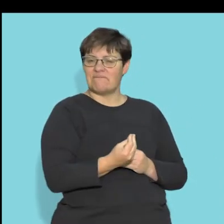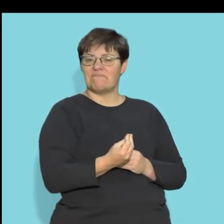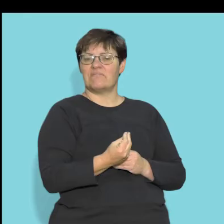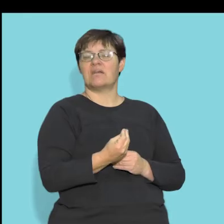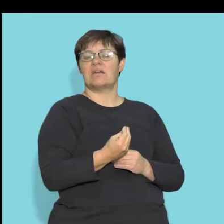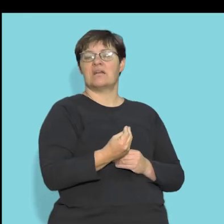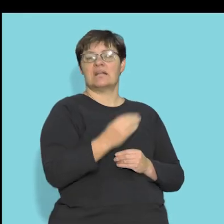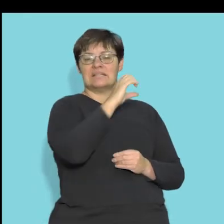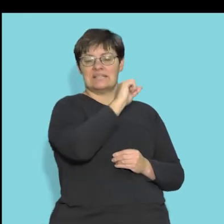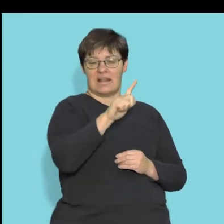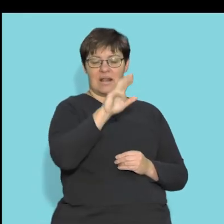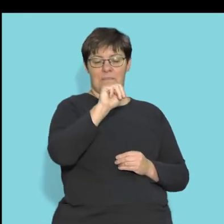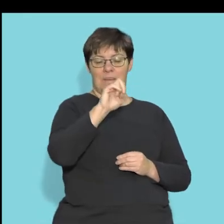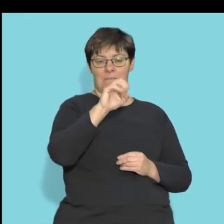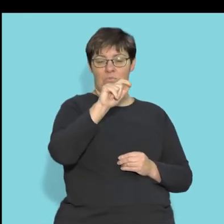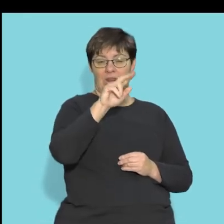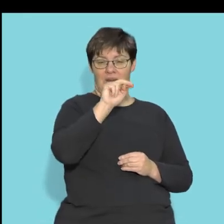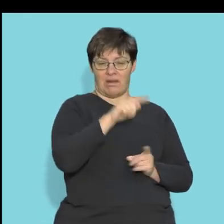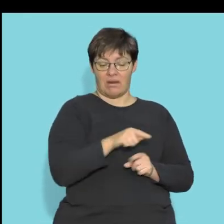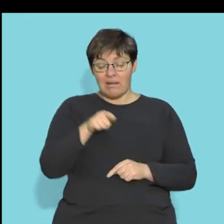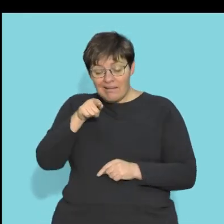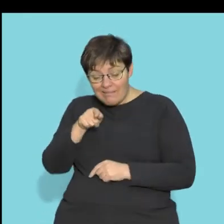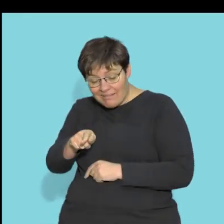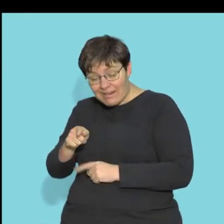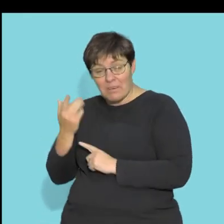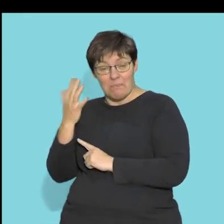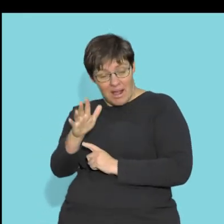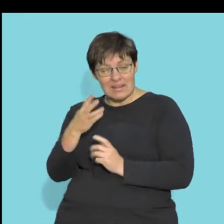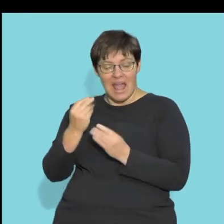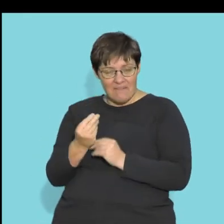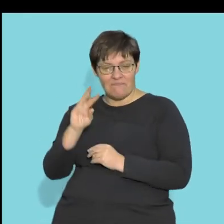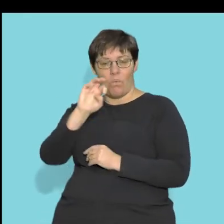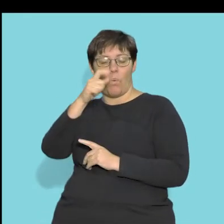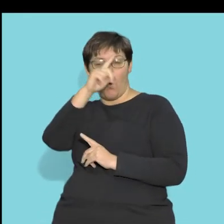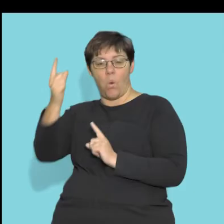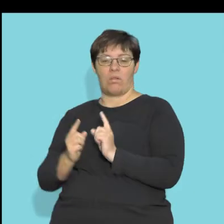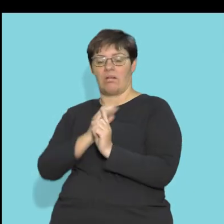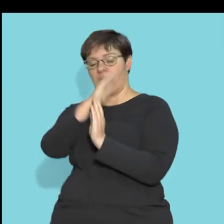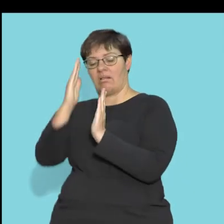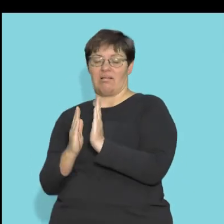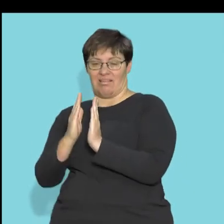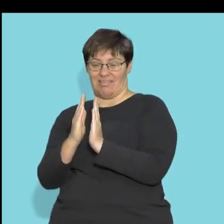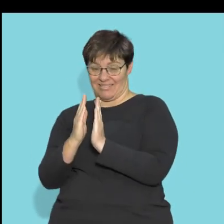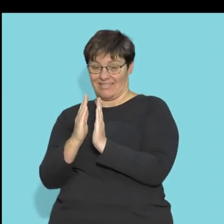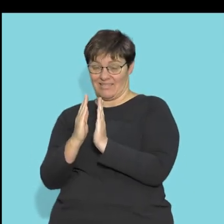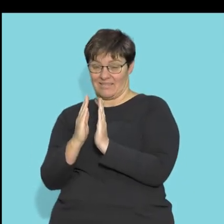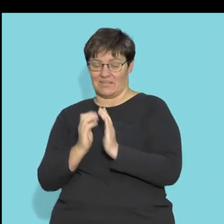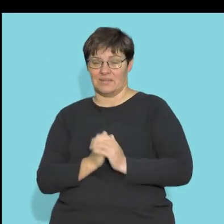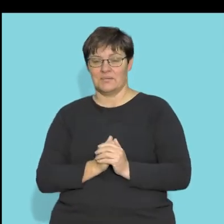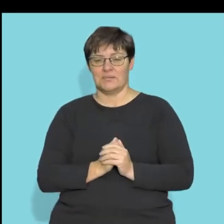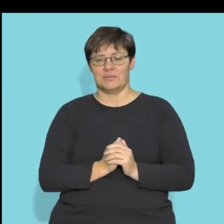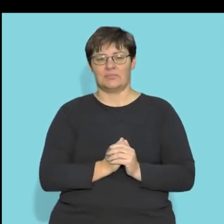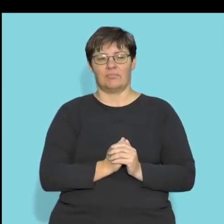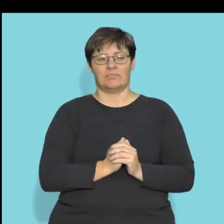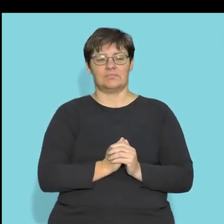membrane. Plant cells have got this structure called a cell wall on the outside. Now,